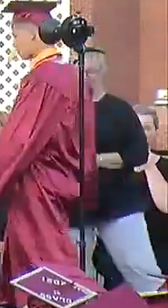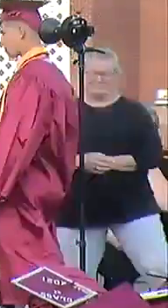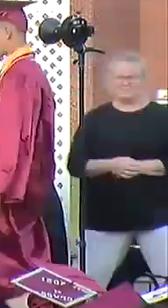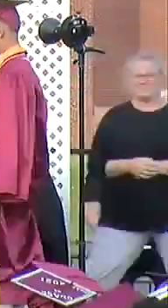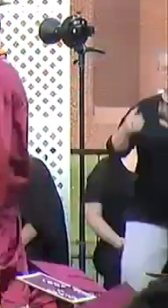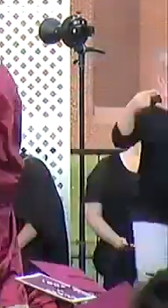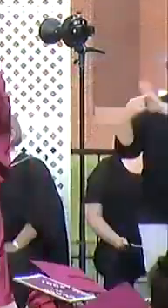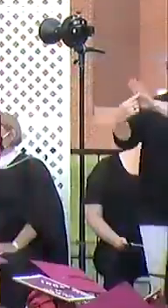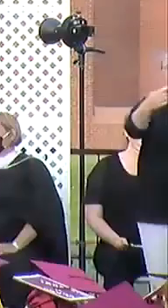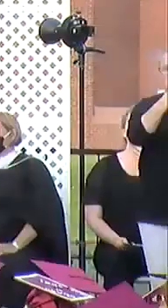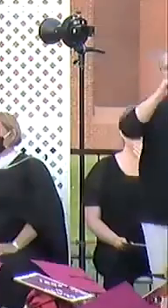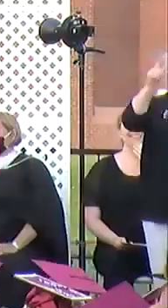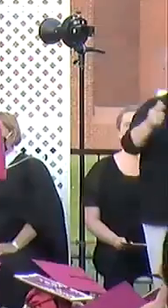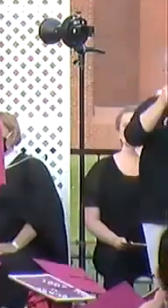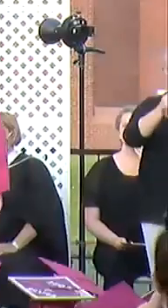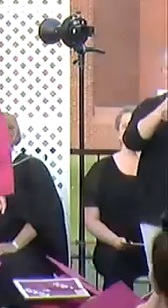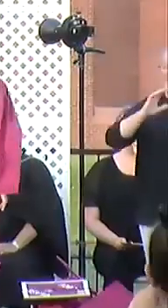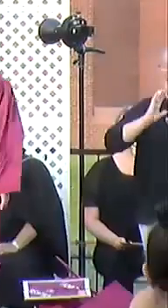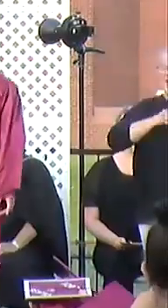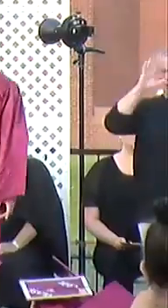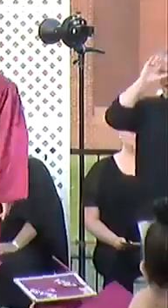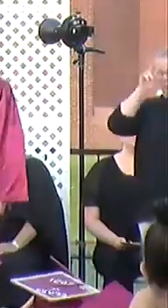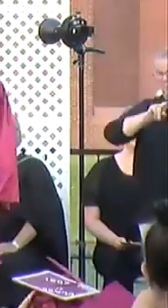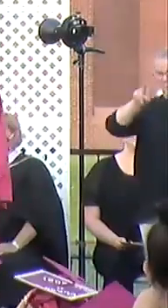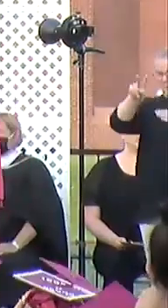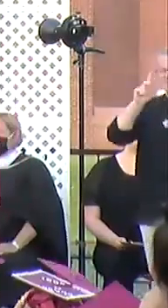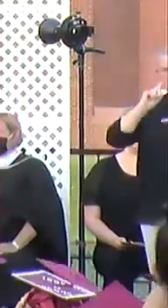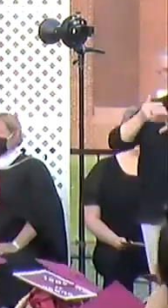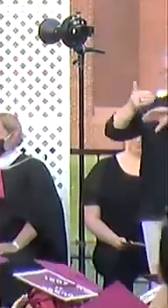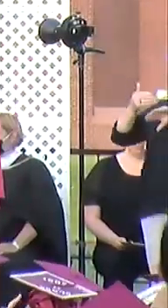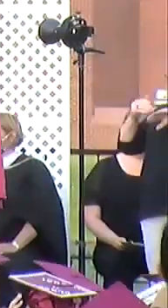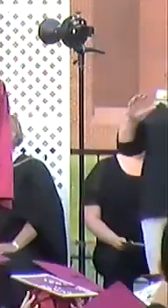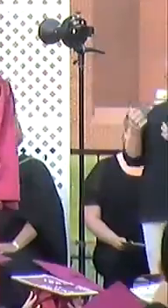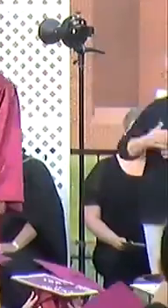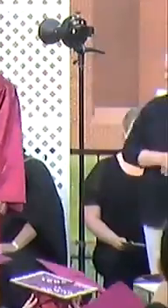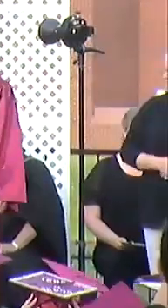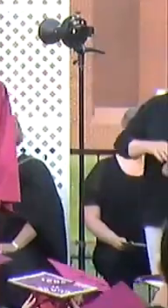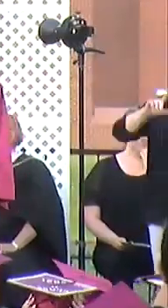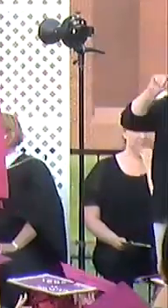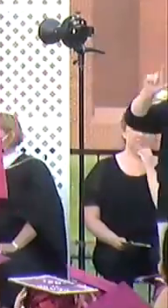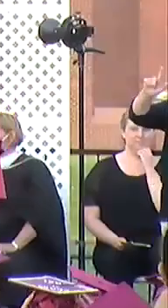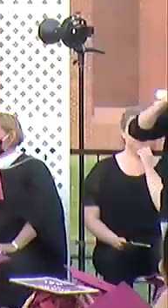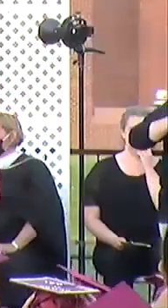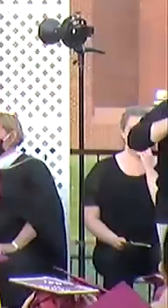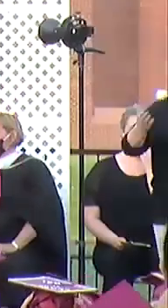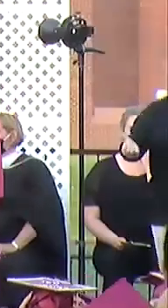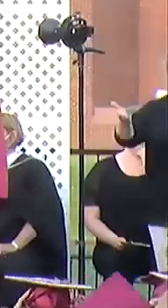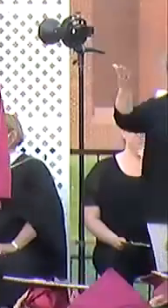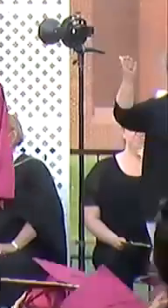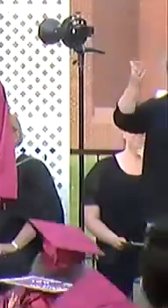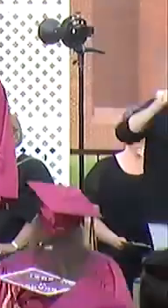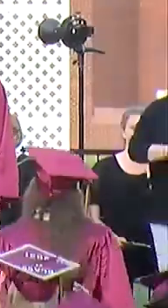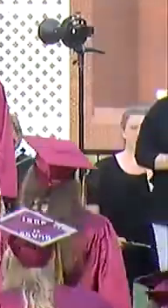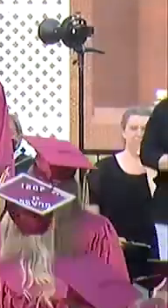the hope of the upcoming class. Would the class of 2021 please stand?